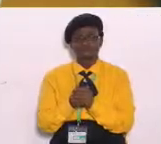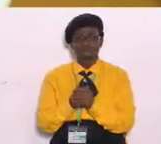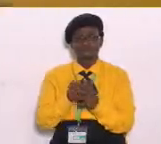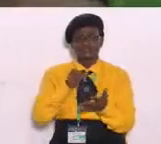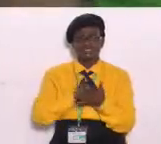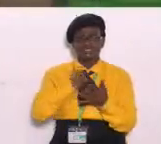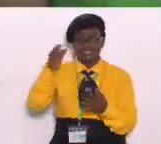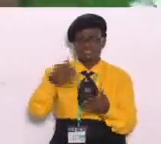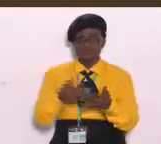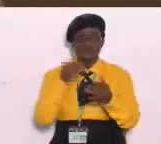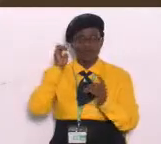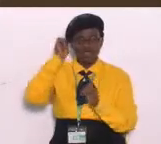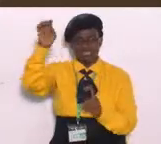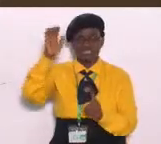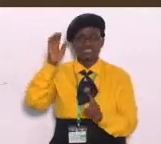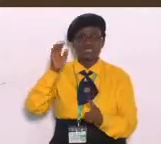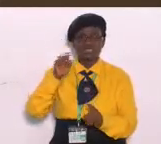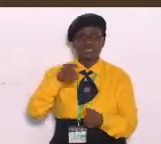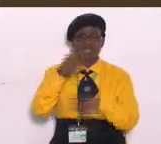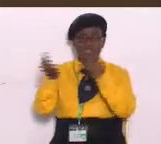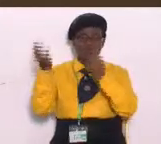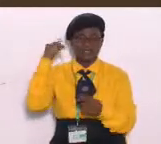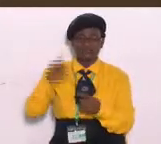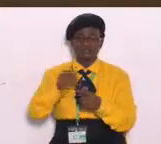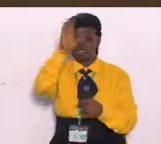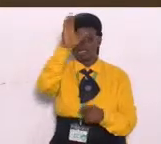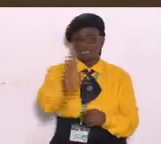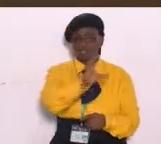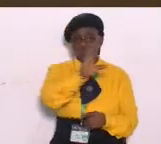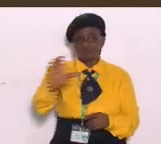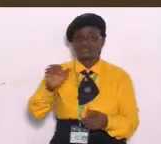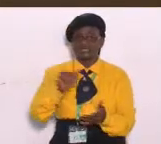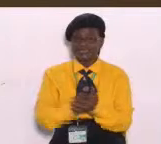It is before he went to the cross that he said, you must be born again.